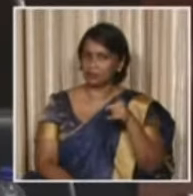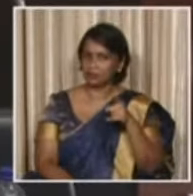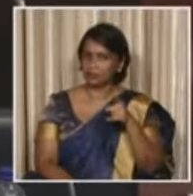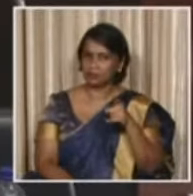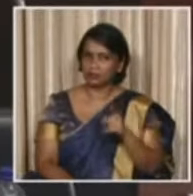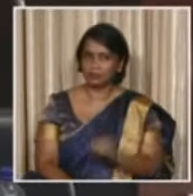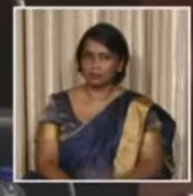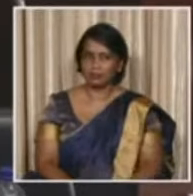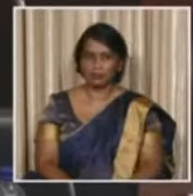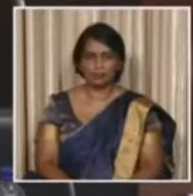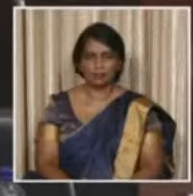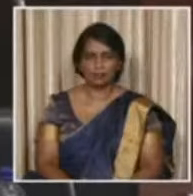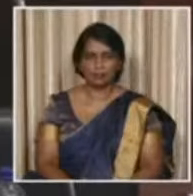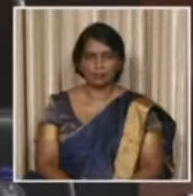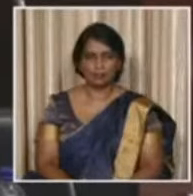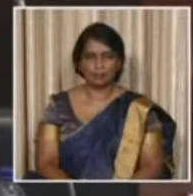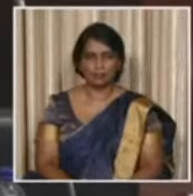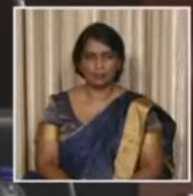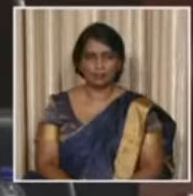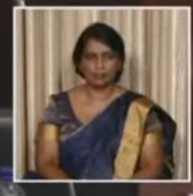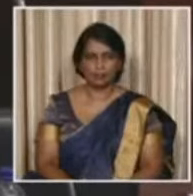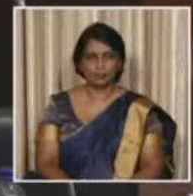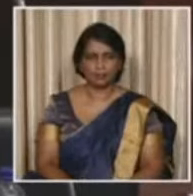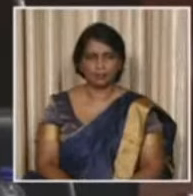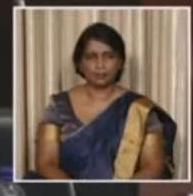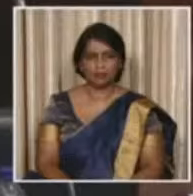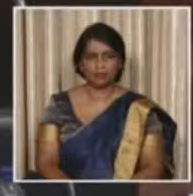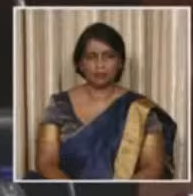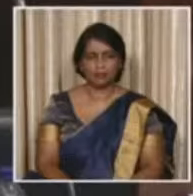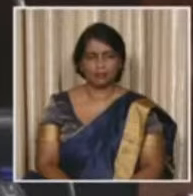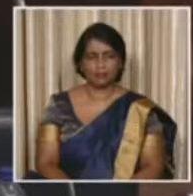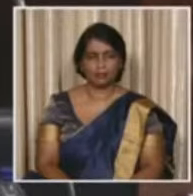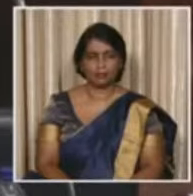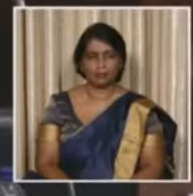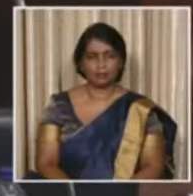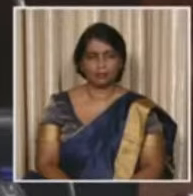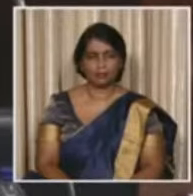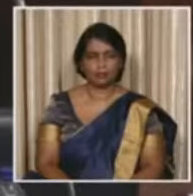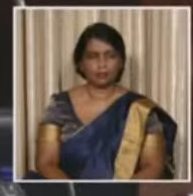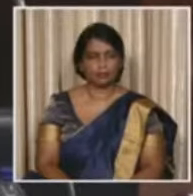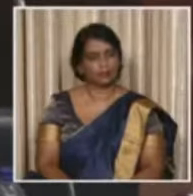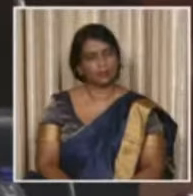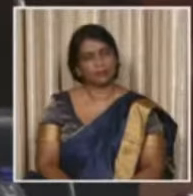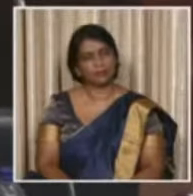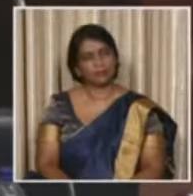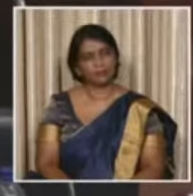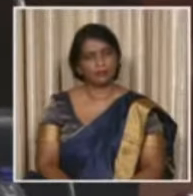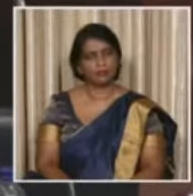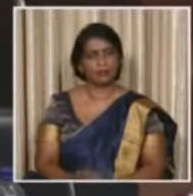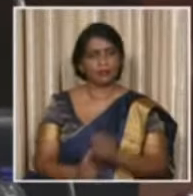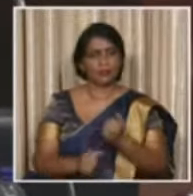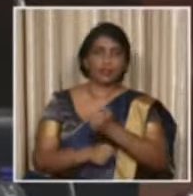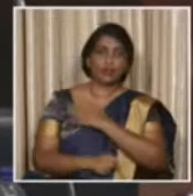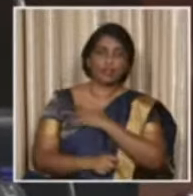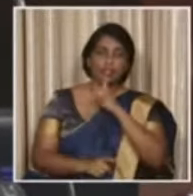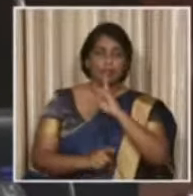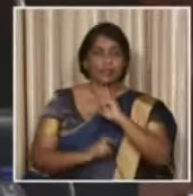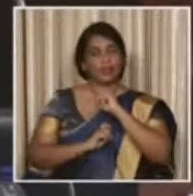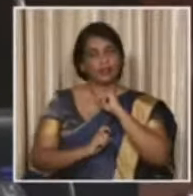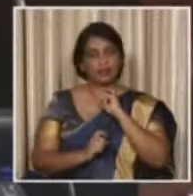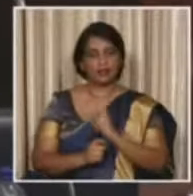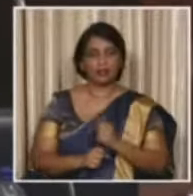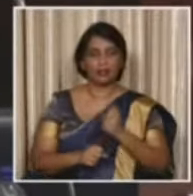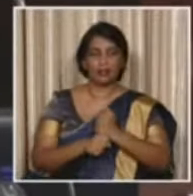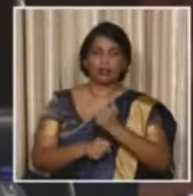mongrel. Right? Sir, may I go to our Raj Master Tino to go to Gila Udubanda? Honorable Ranjith Bandar. Go